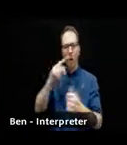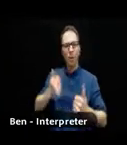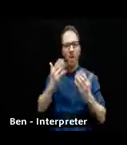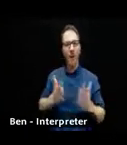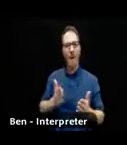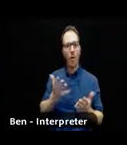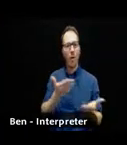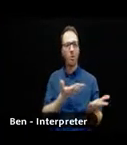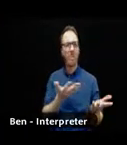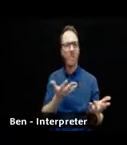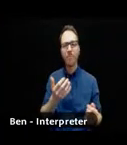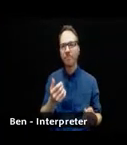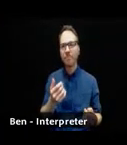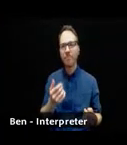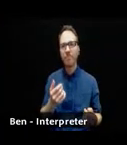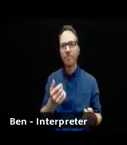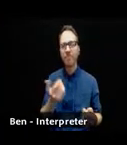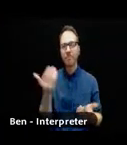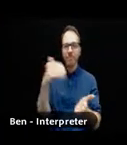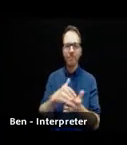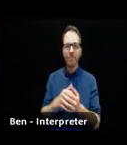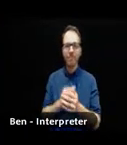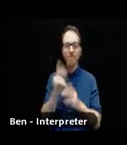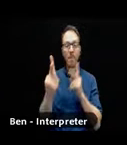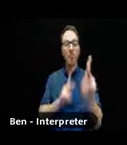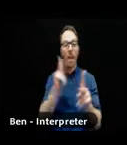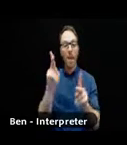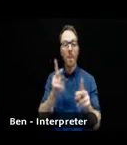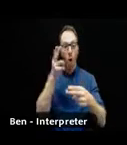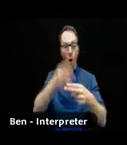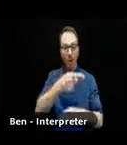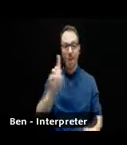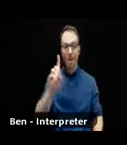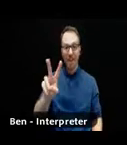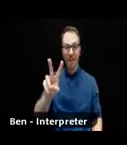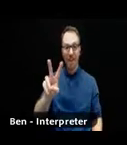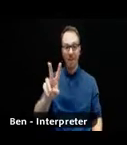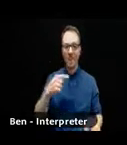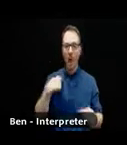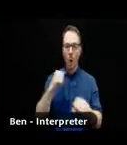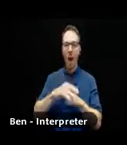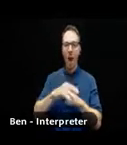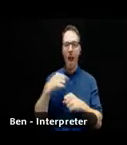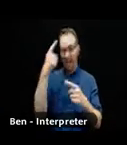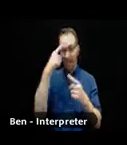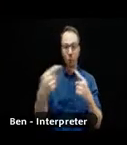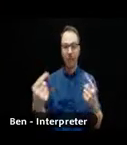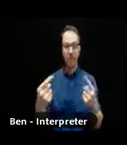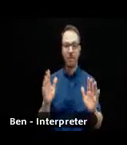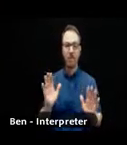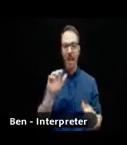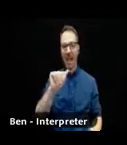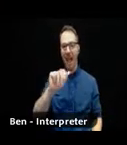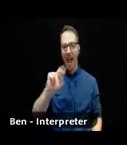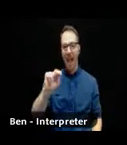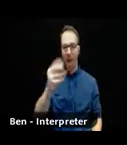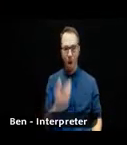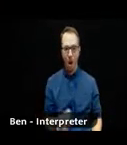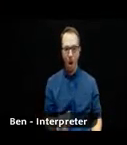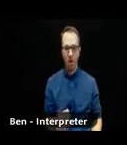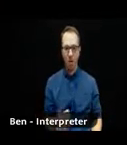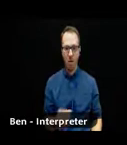this? Again, you know, people call this a domestic violence case that I worked on. I disagree. Anne is gone.